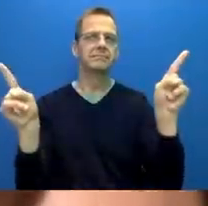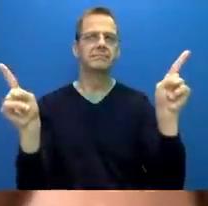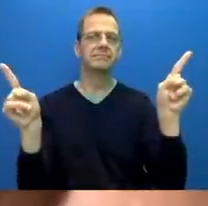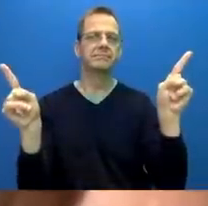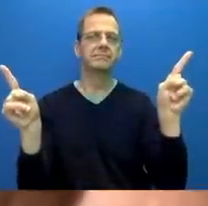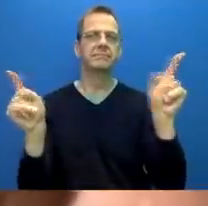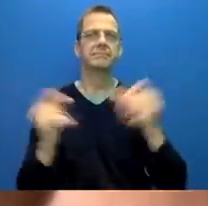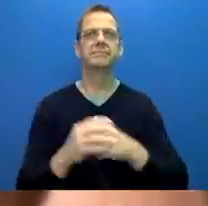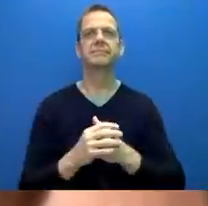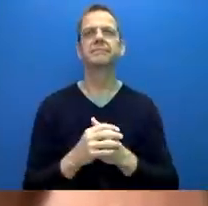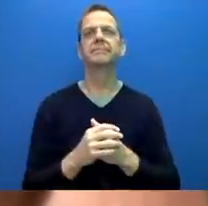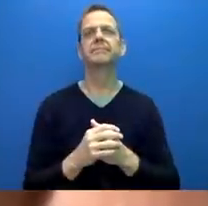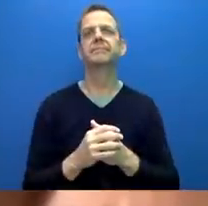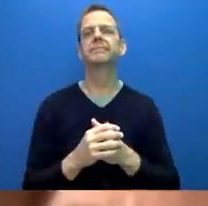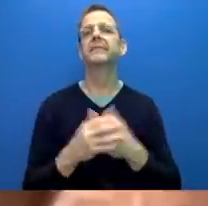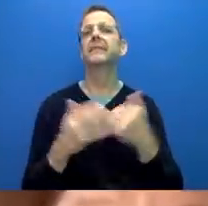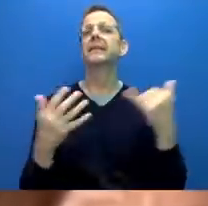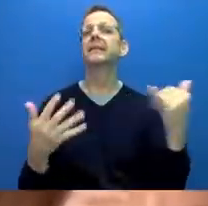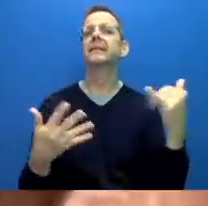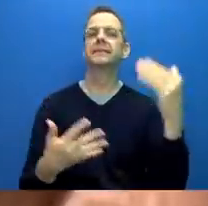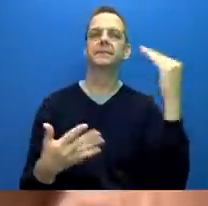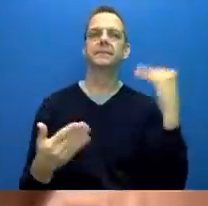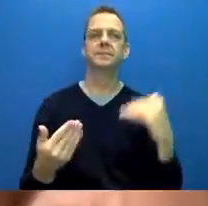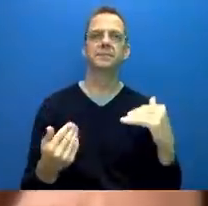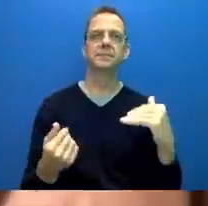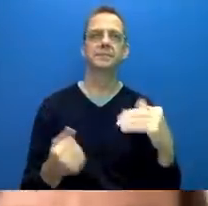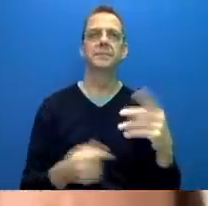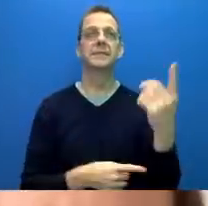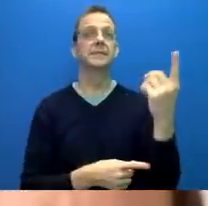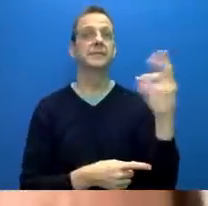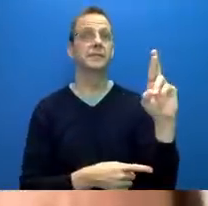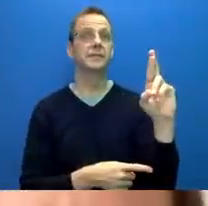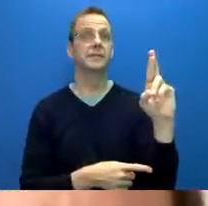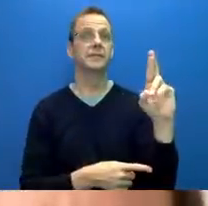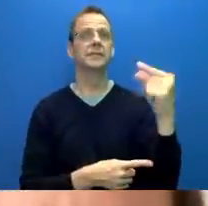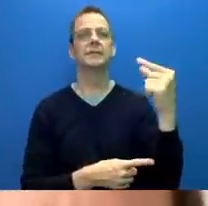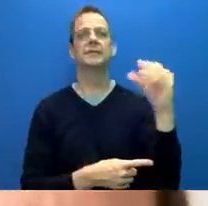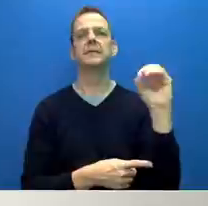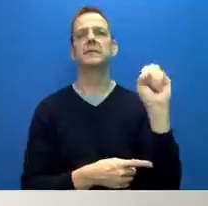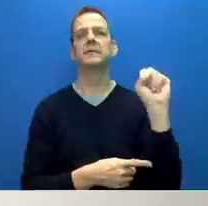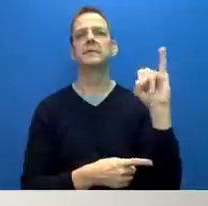who is going to do a deeper dive into our numbers.